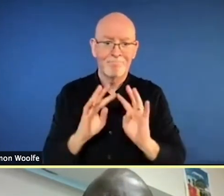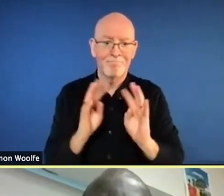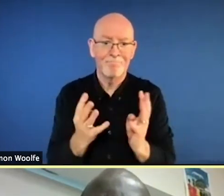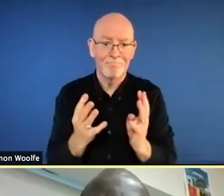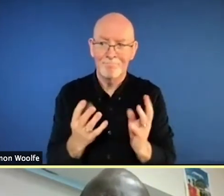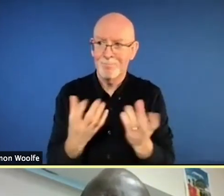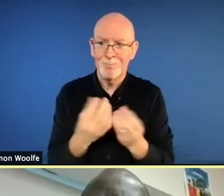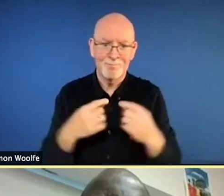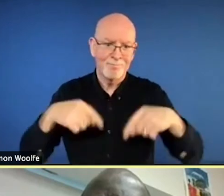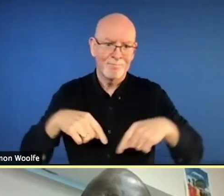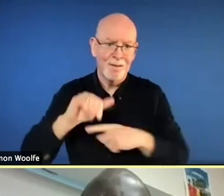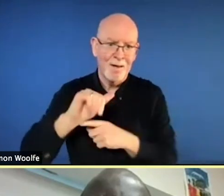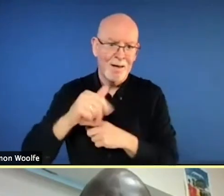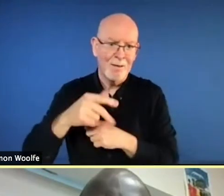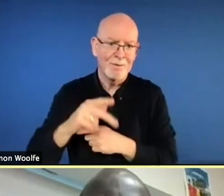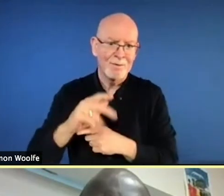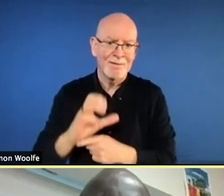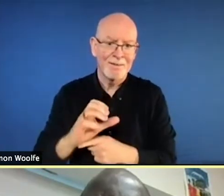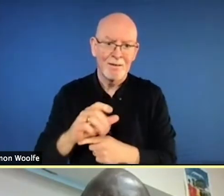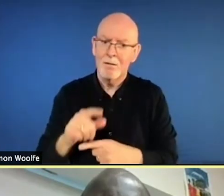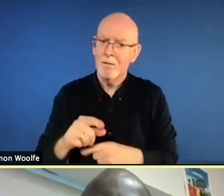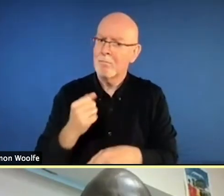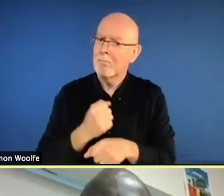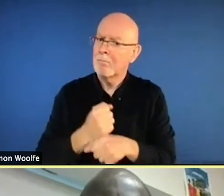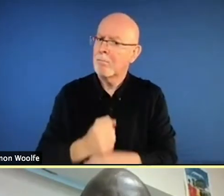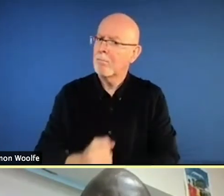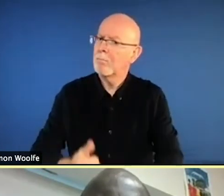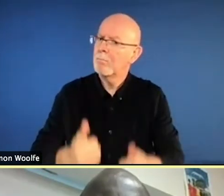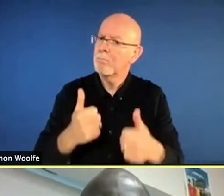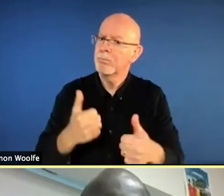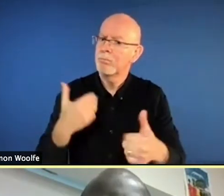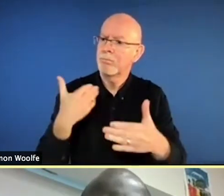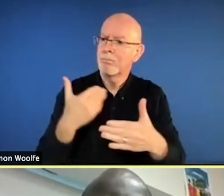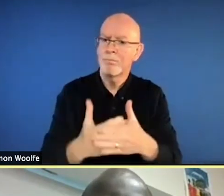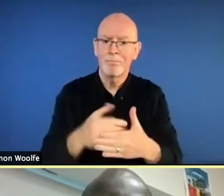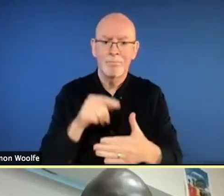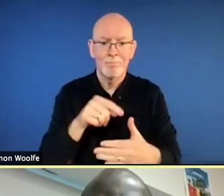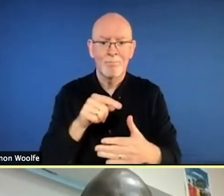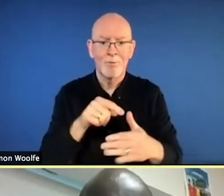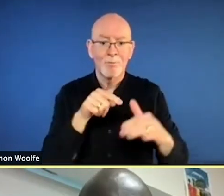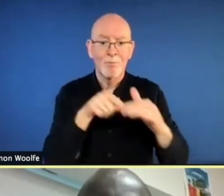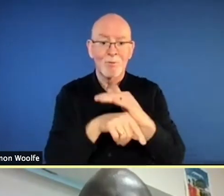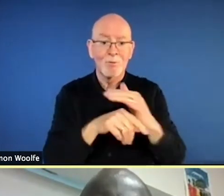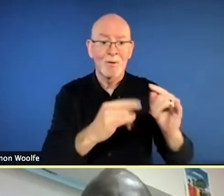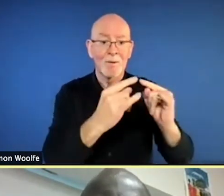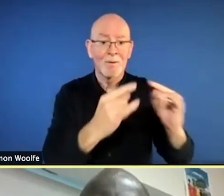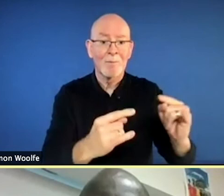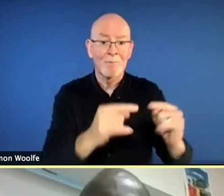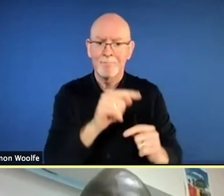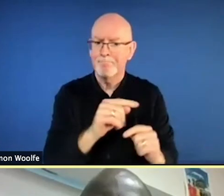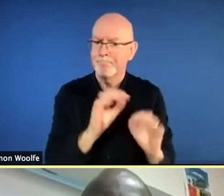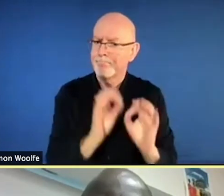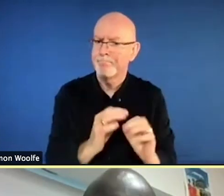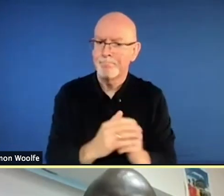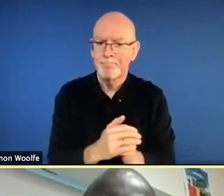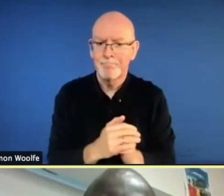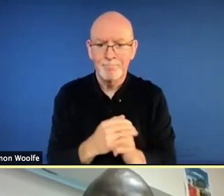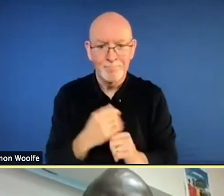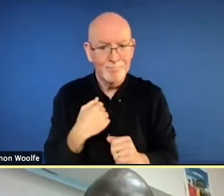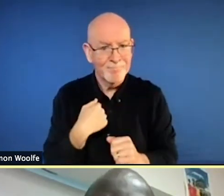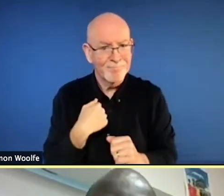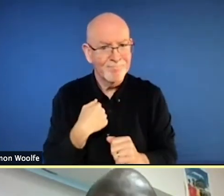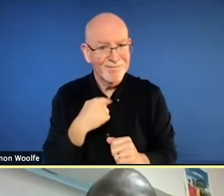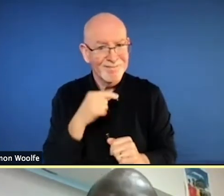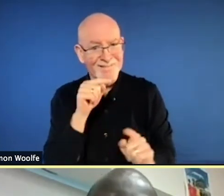we hear and we engage, involve refugees in the reflection of everything that's concerned